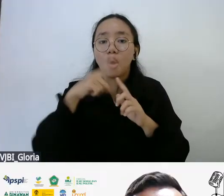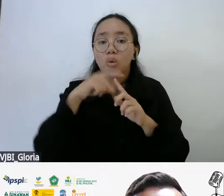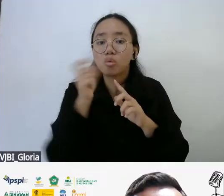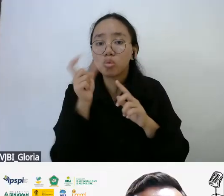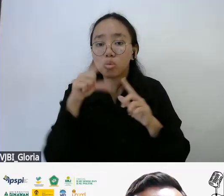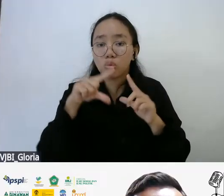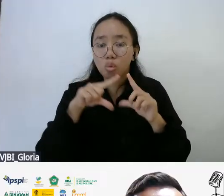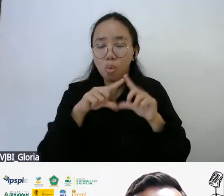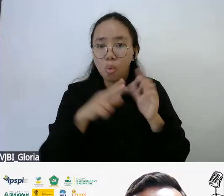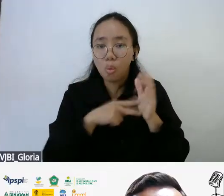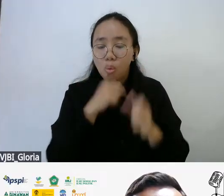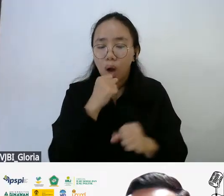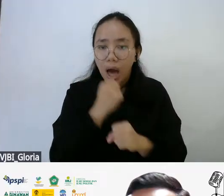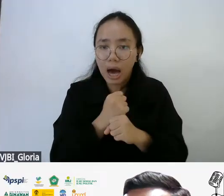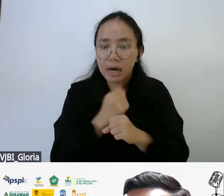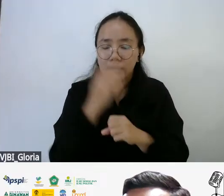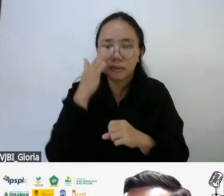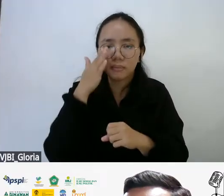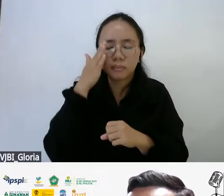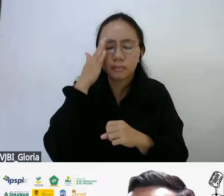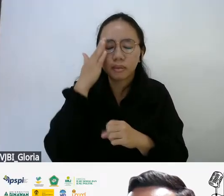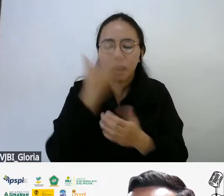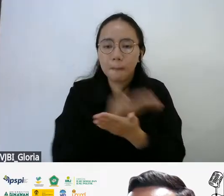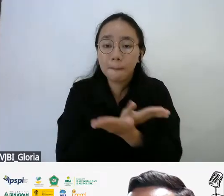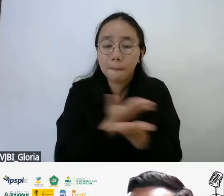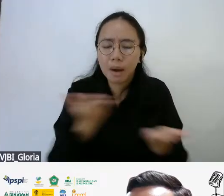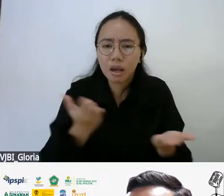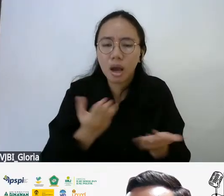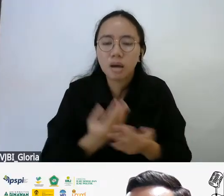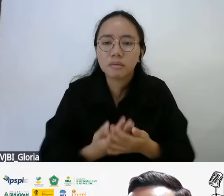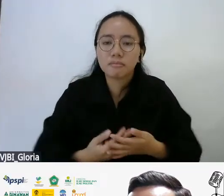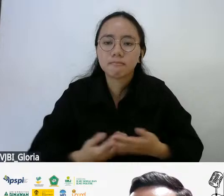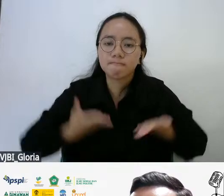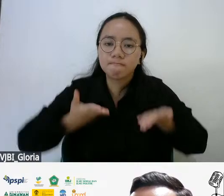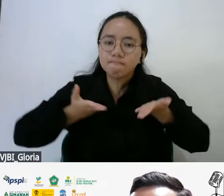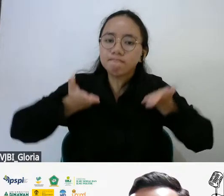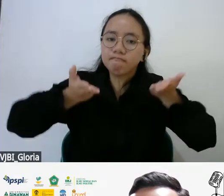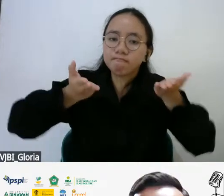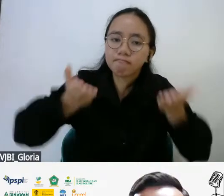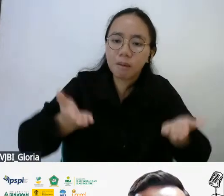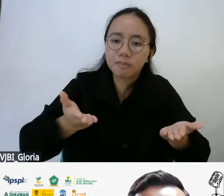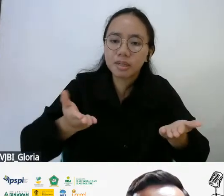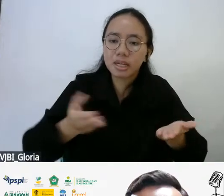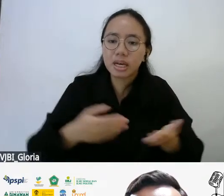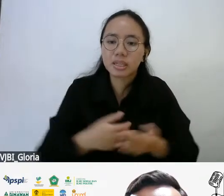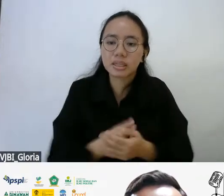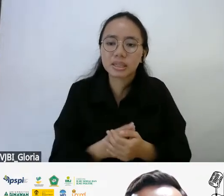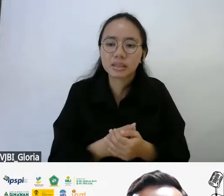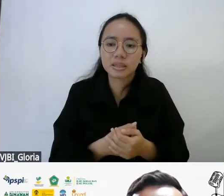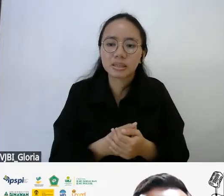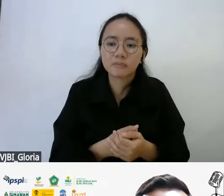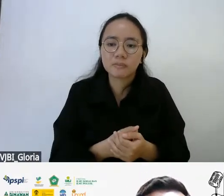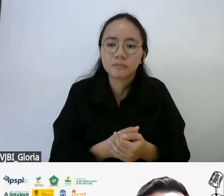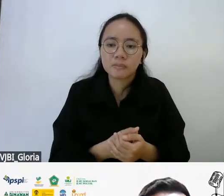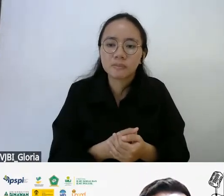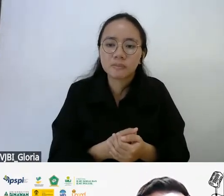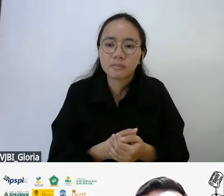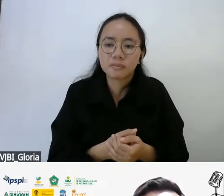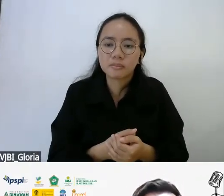so much that people, even professionals, had no idea about. We have